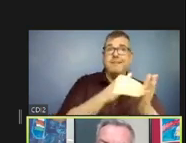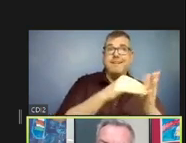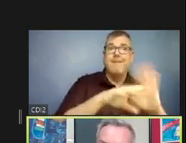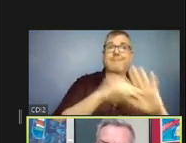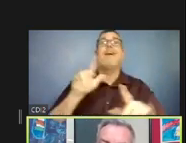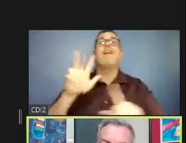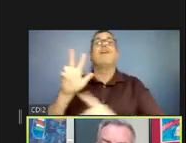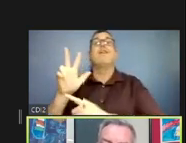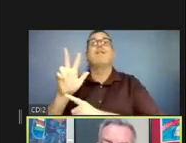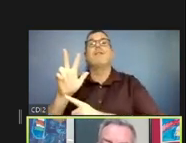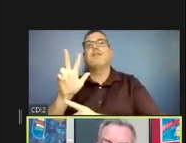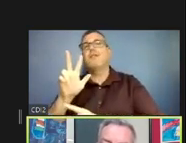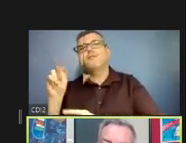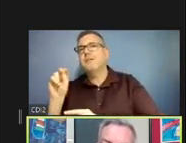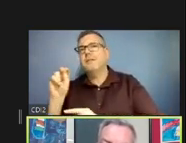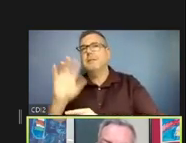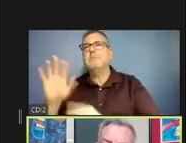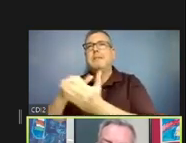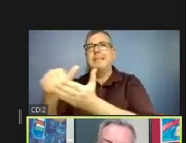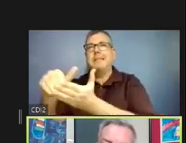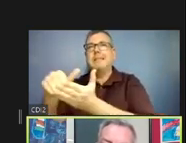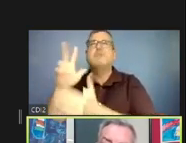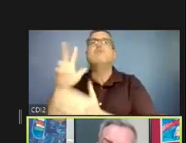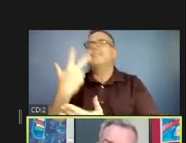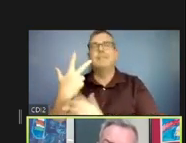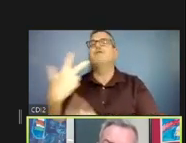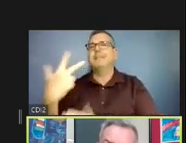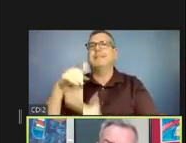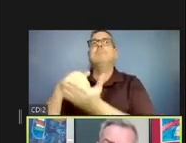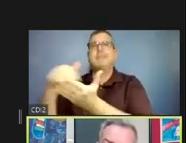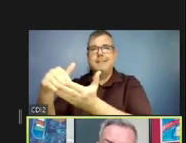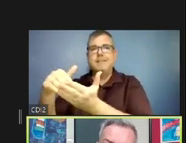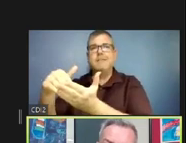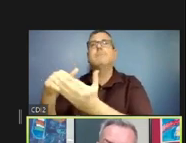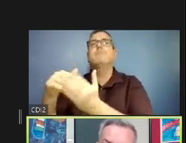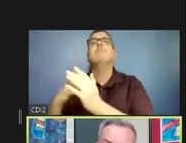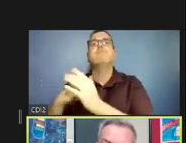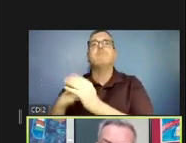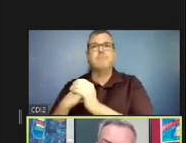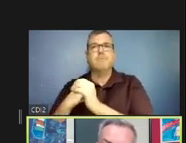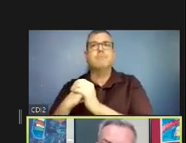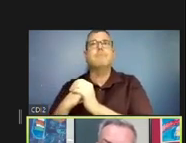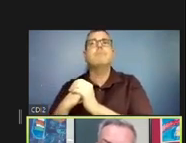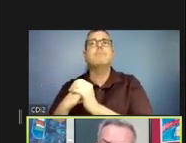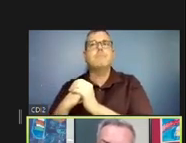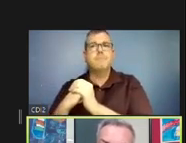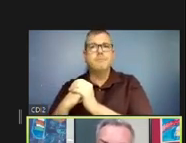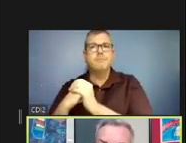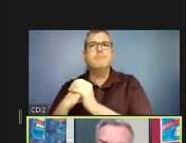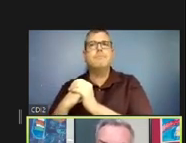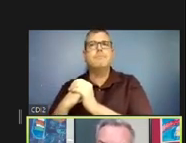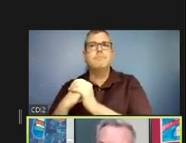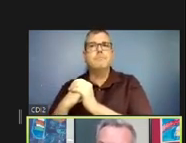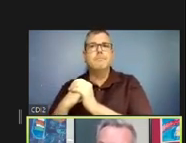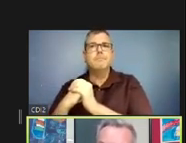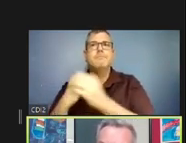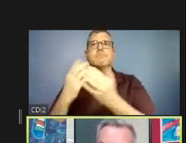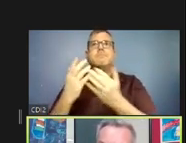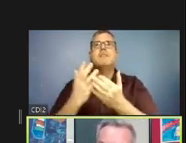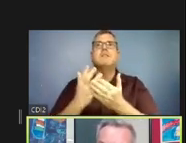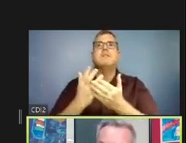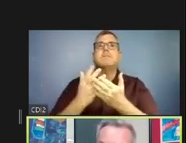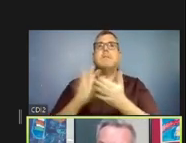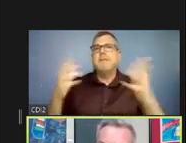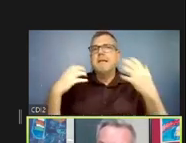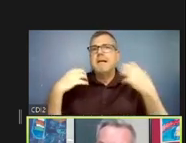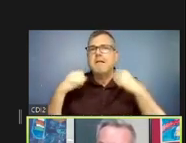3,153,186 positive cases of COVID tracked by public health systems and surveillance throughout the state. Among those,